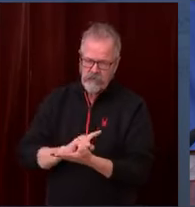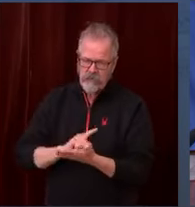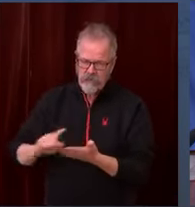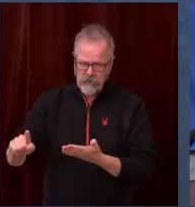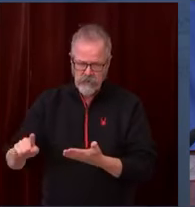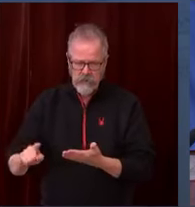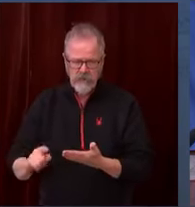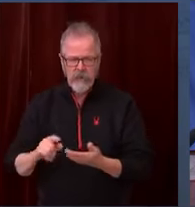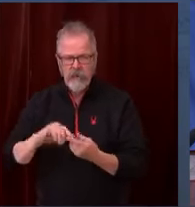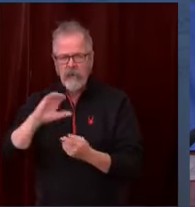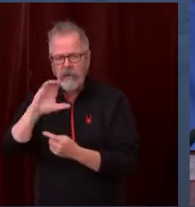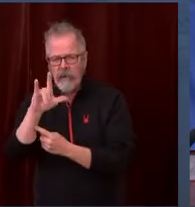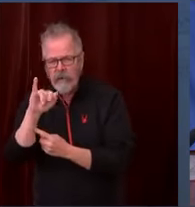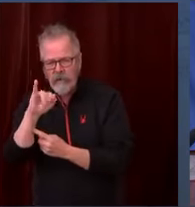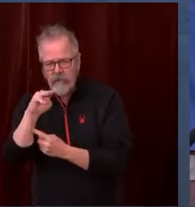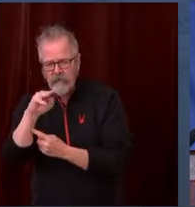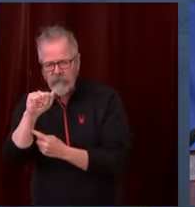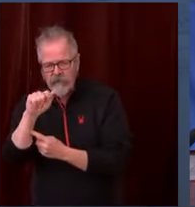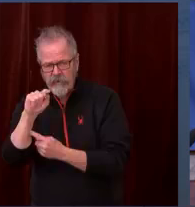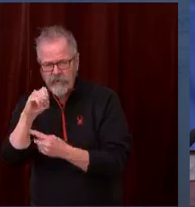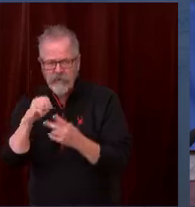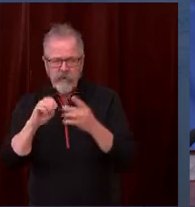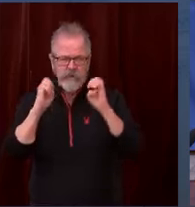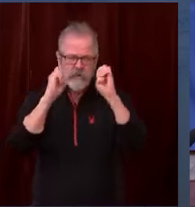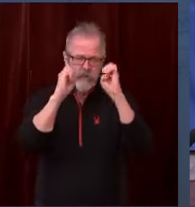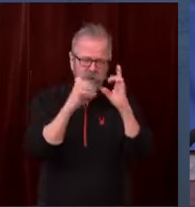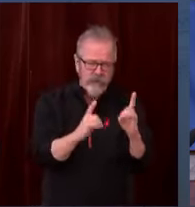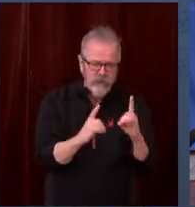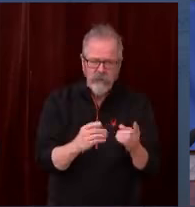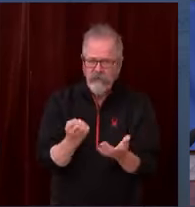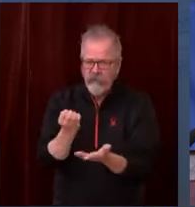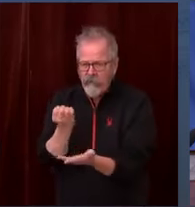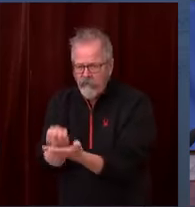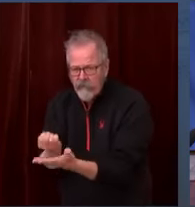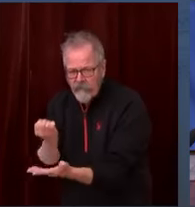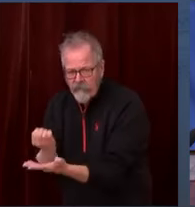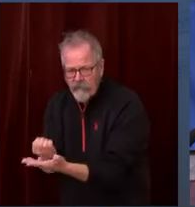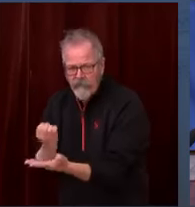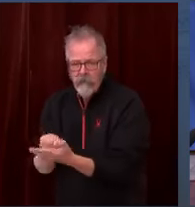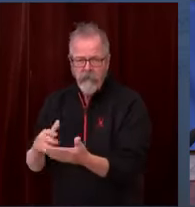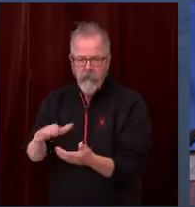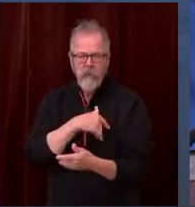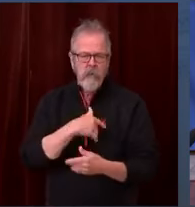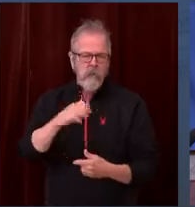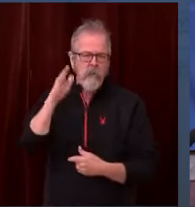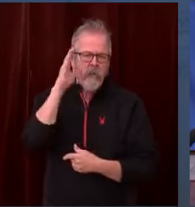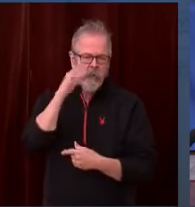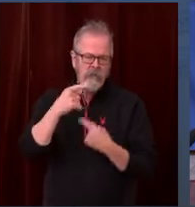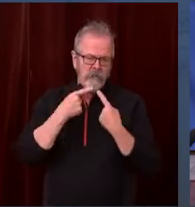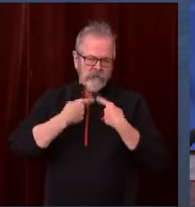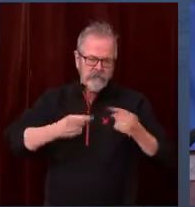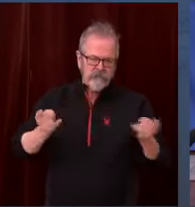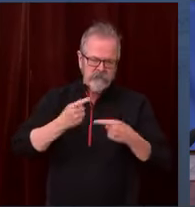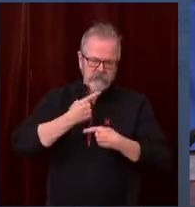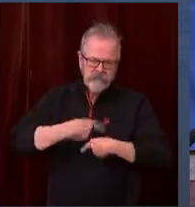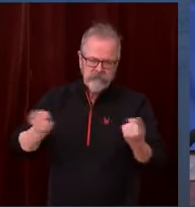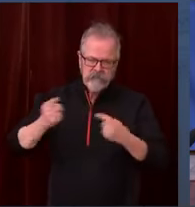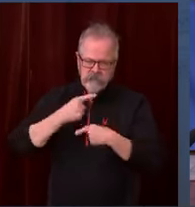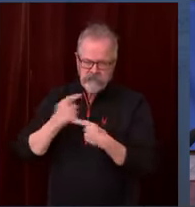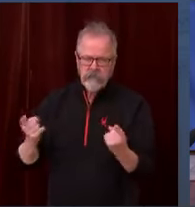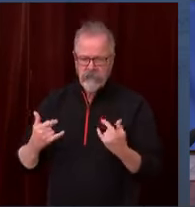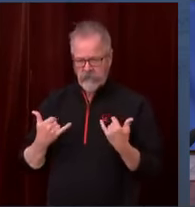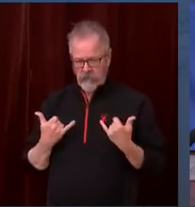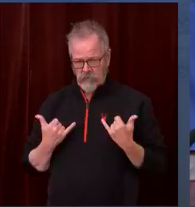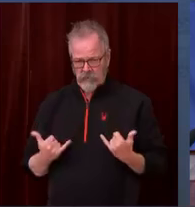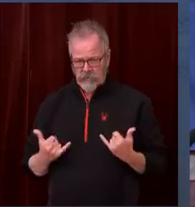better, and we have to do more. This is the time to expand our commitments and investment, which is why I'm proposing a